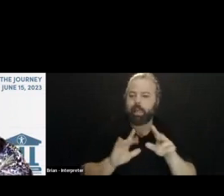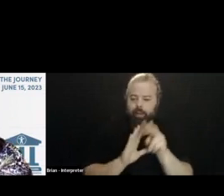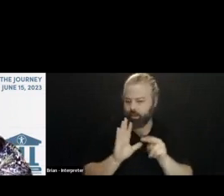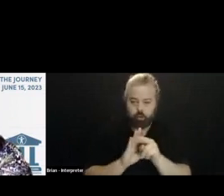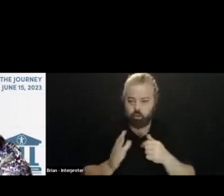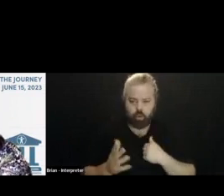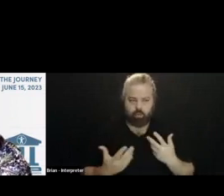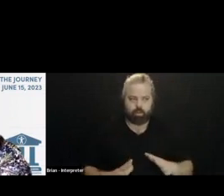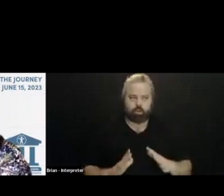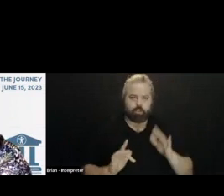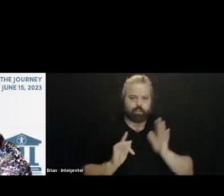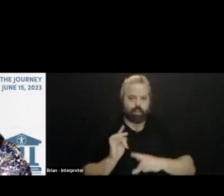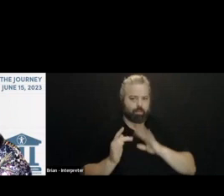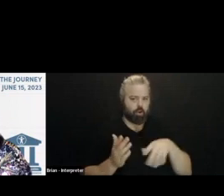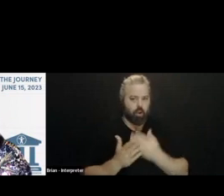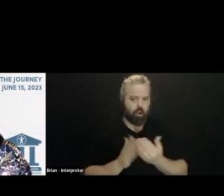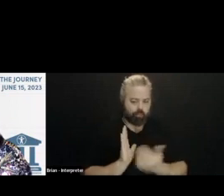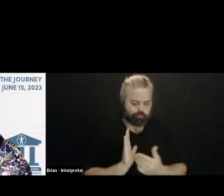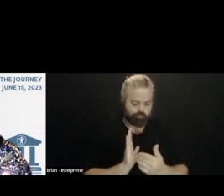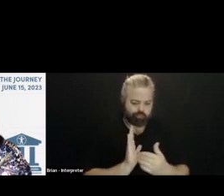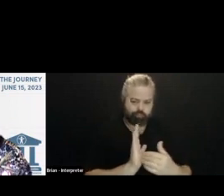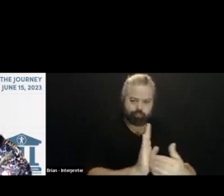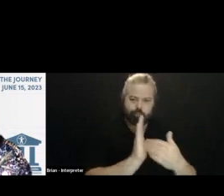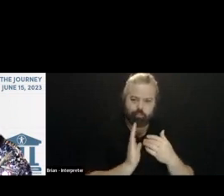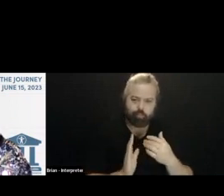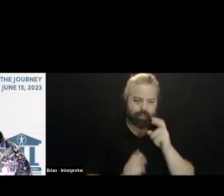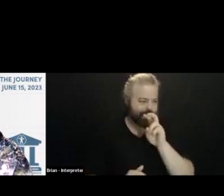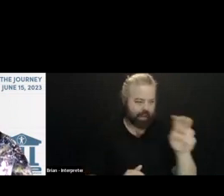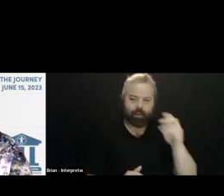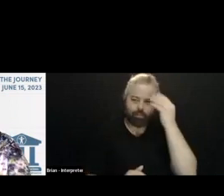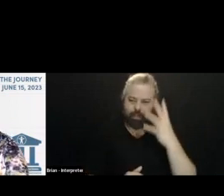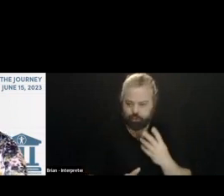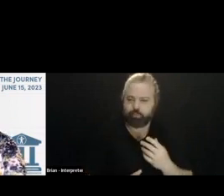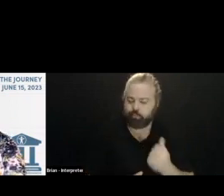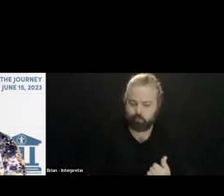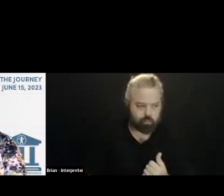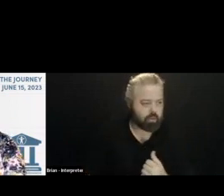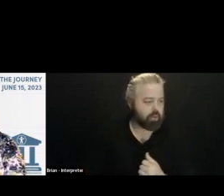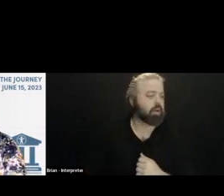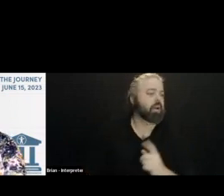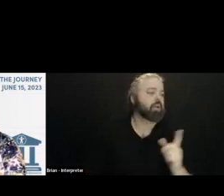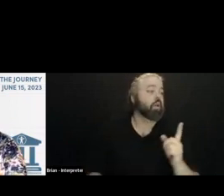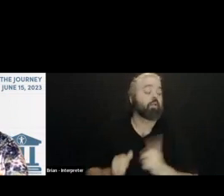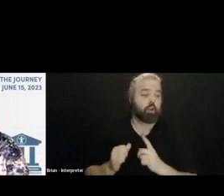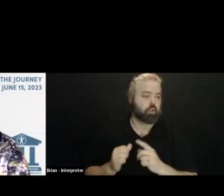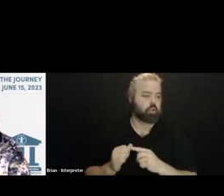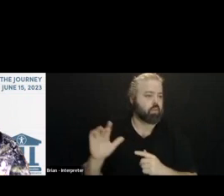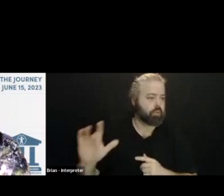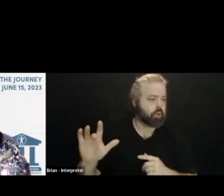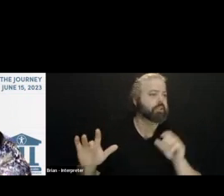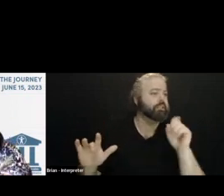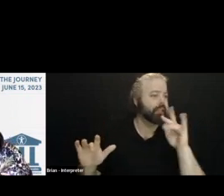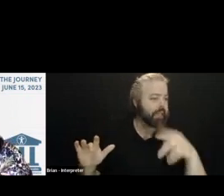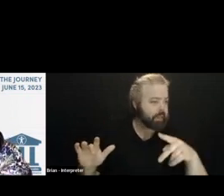repetitive navigation information at the top. All right, so the first thing we have is the skip to content. That's great. The